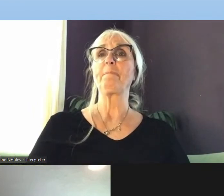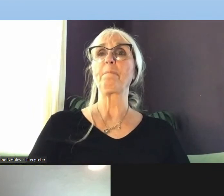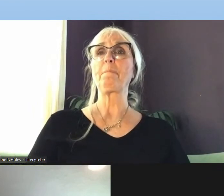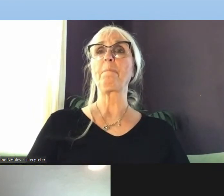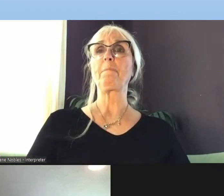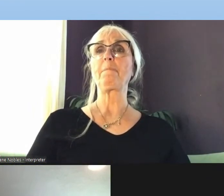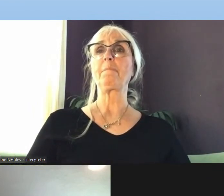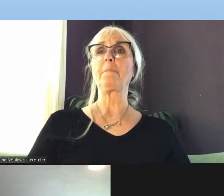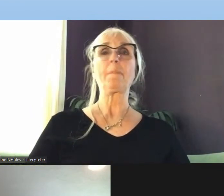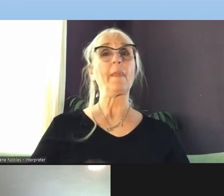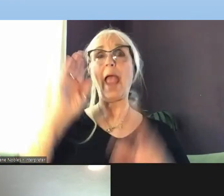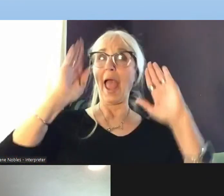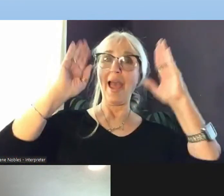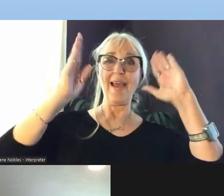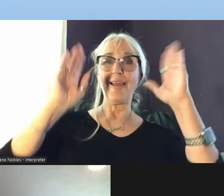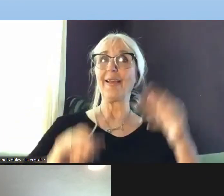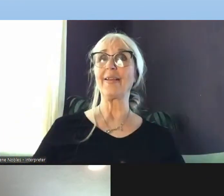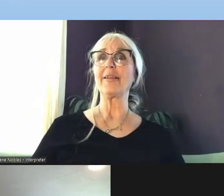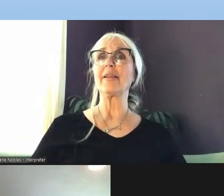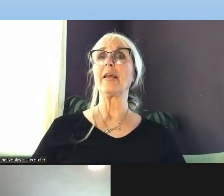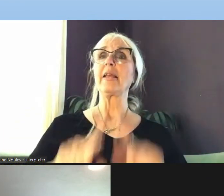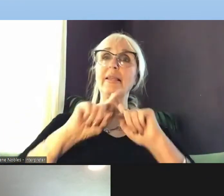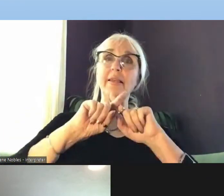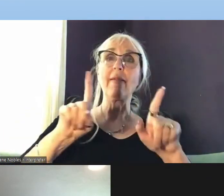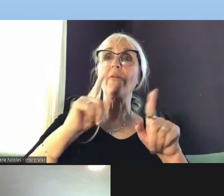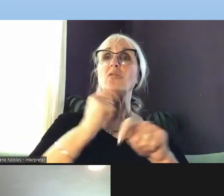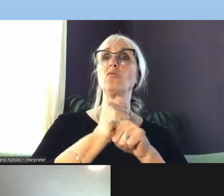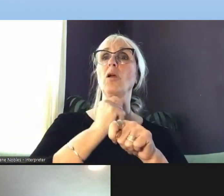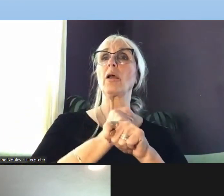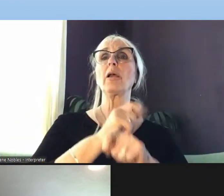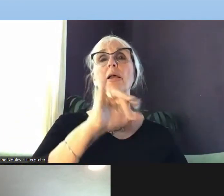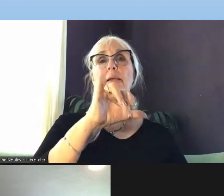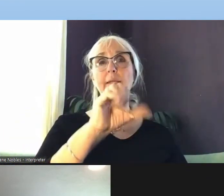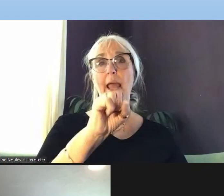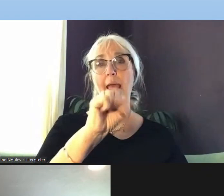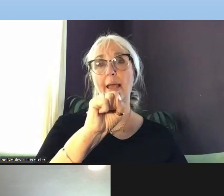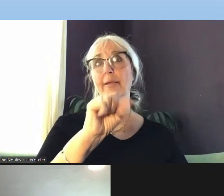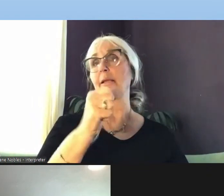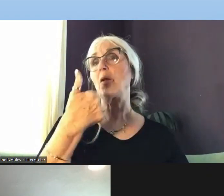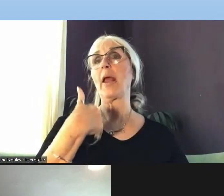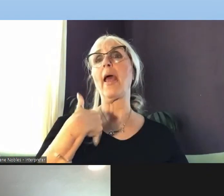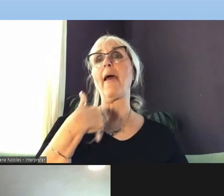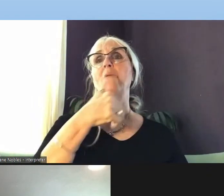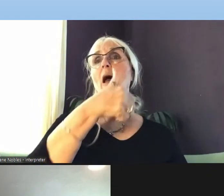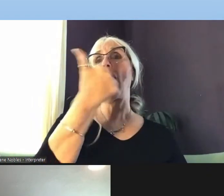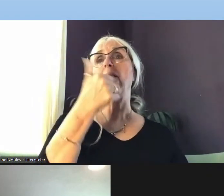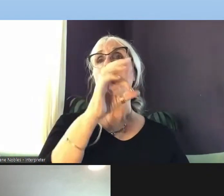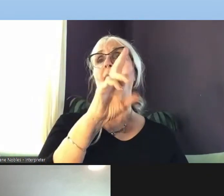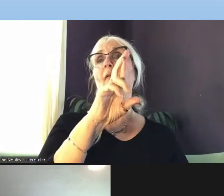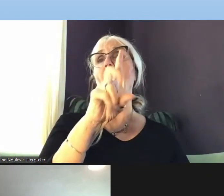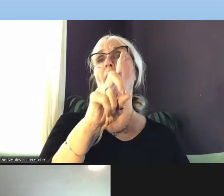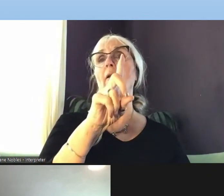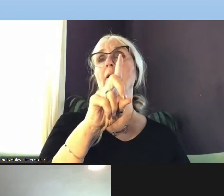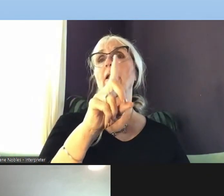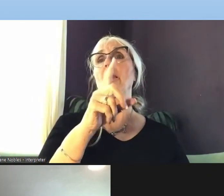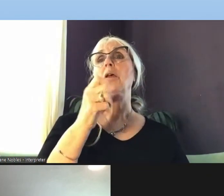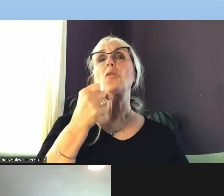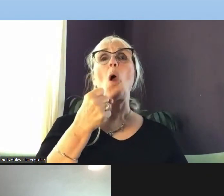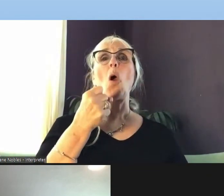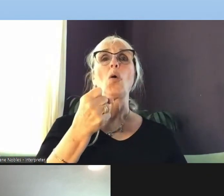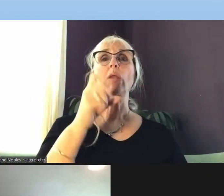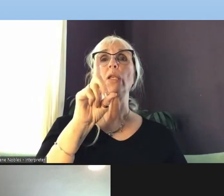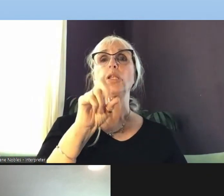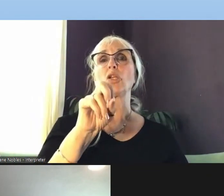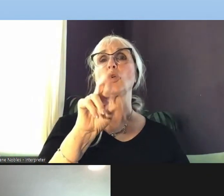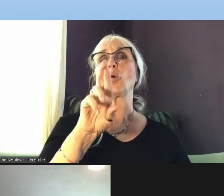Hi. So this is a different truck. Yes, it's just, they didn't have any of the Fords and they're holding a Durango for us. And so we Okay.